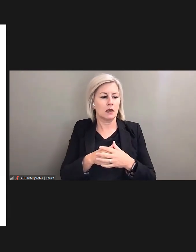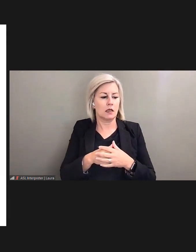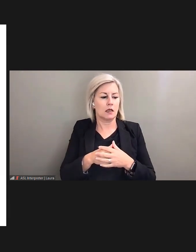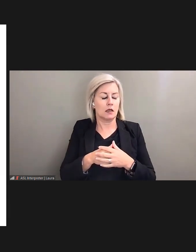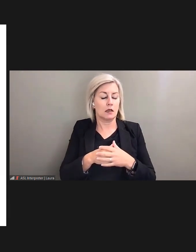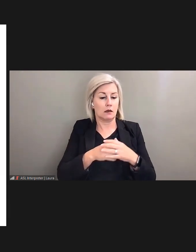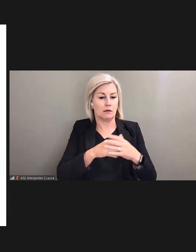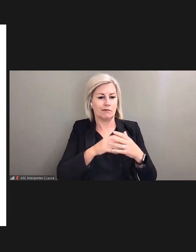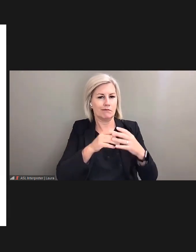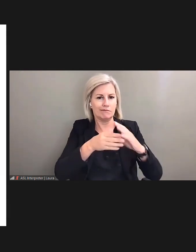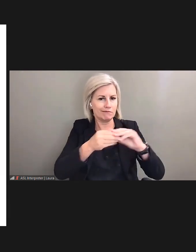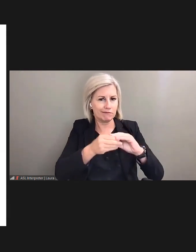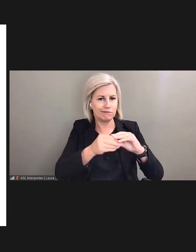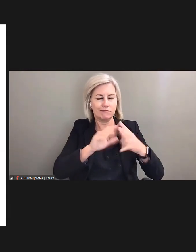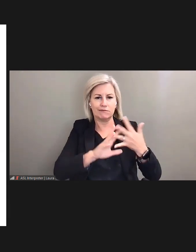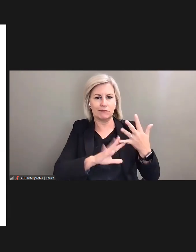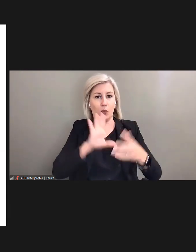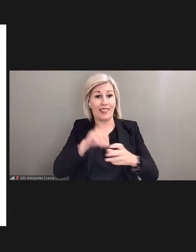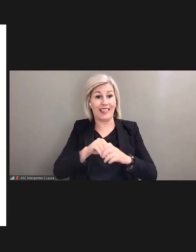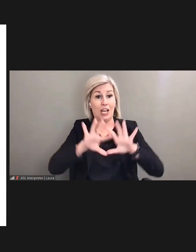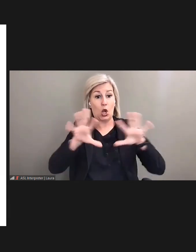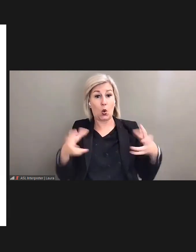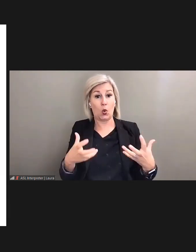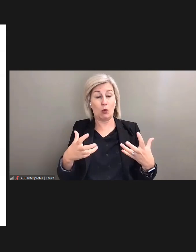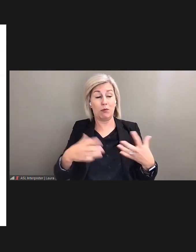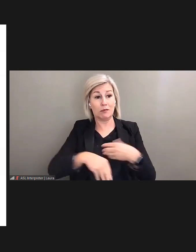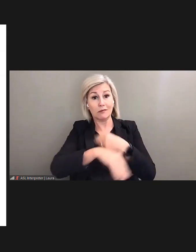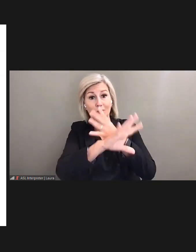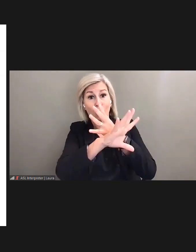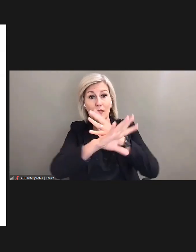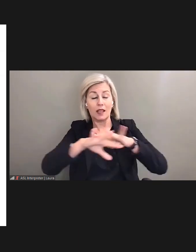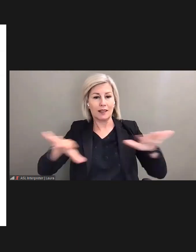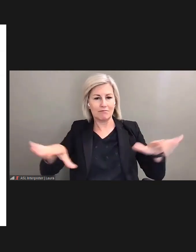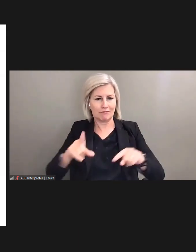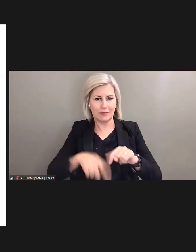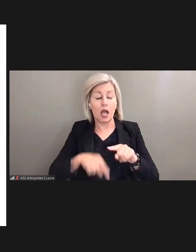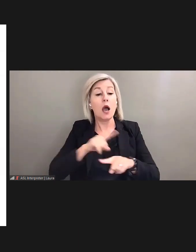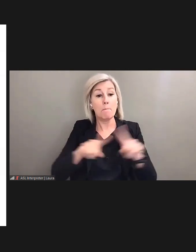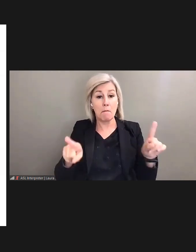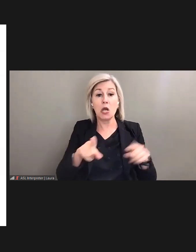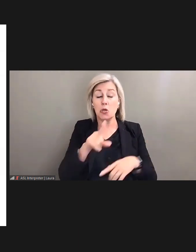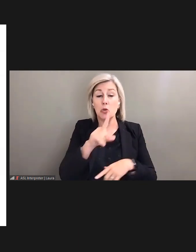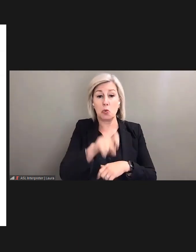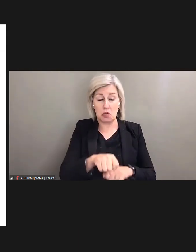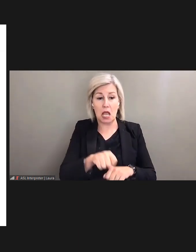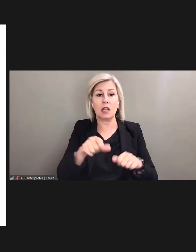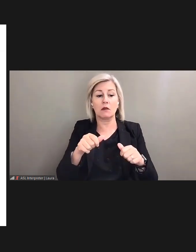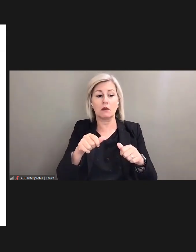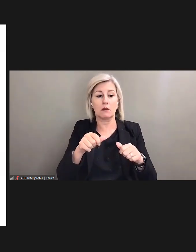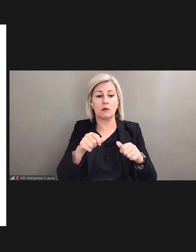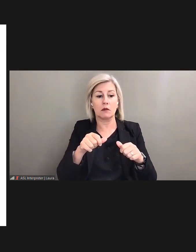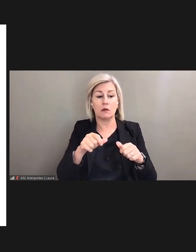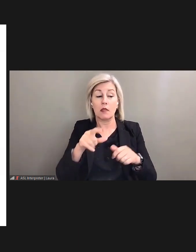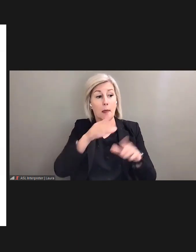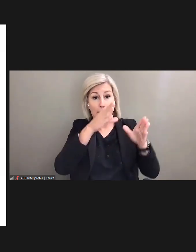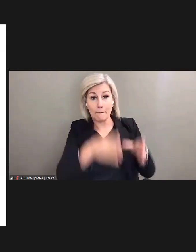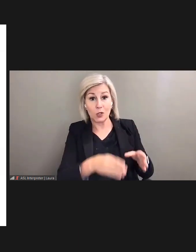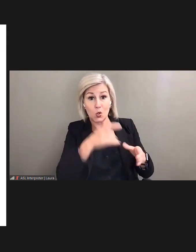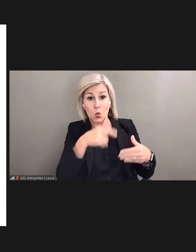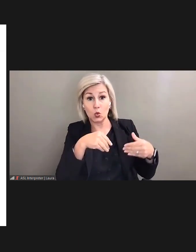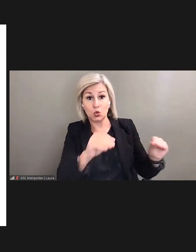messages and things like that in a group setting remotely like this. But you could pose those questions to the person who sold you the